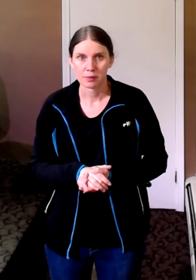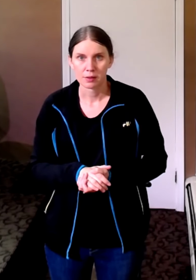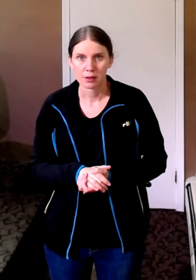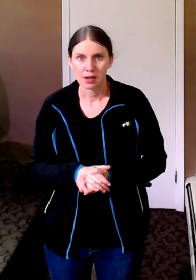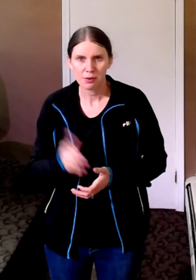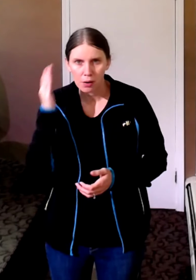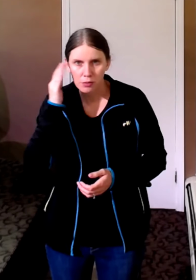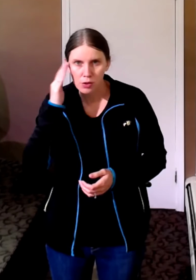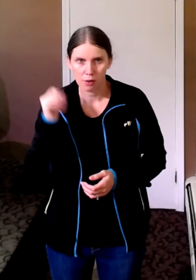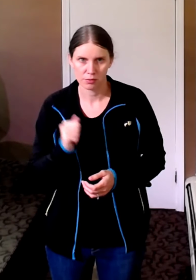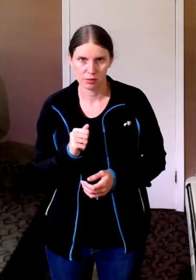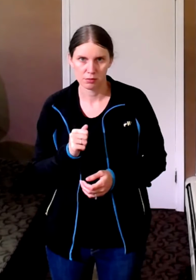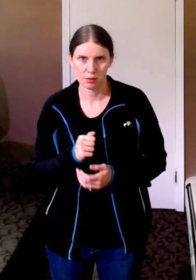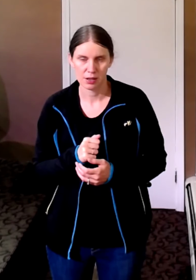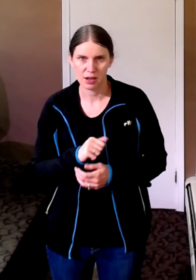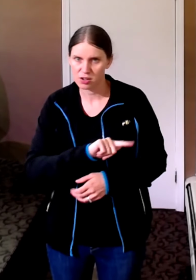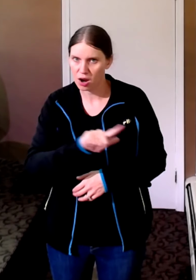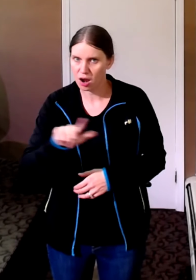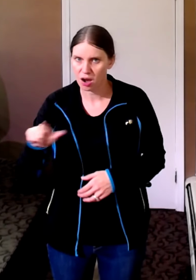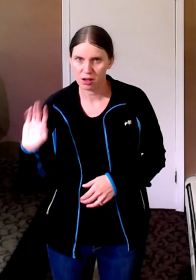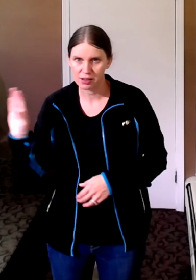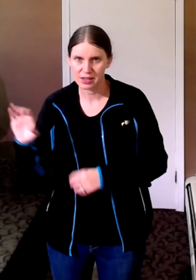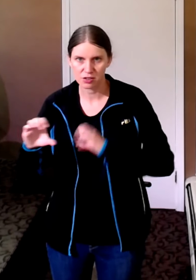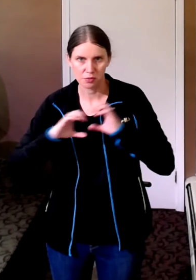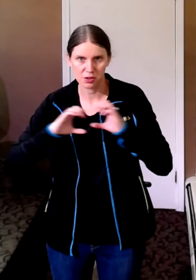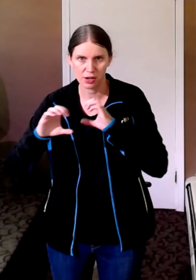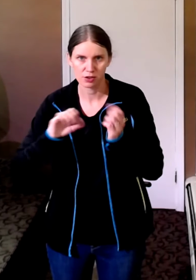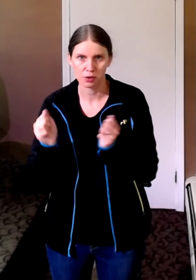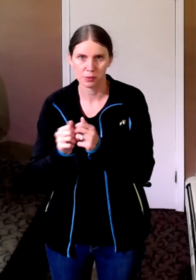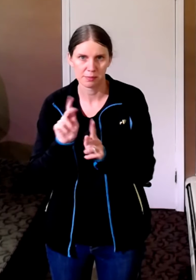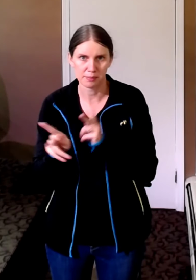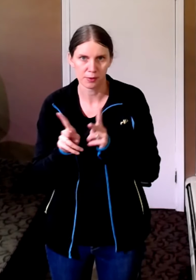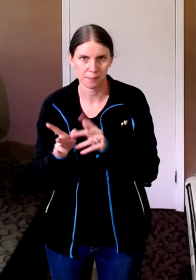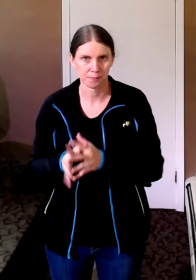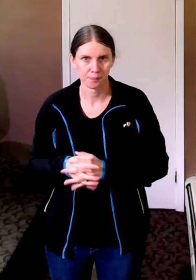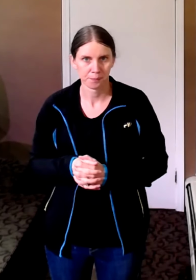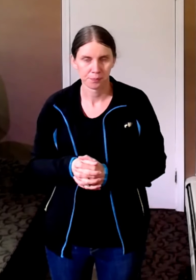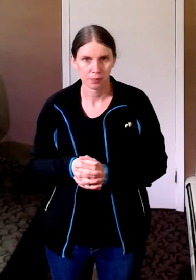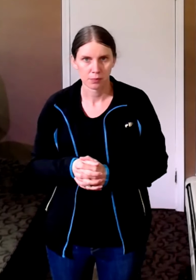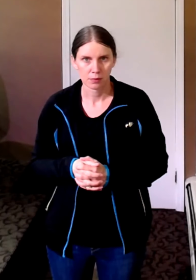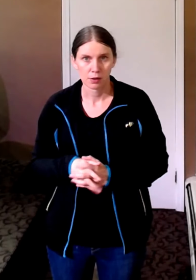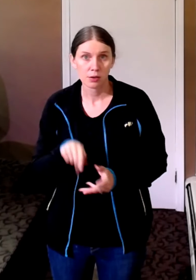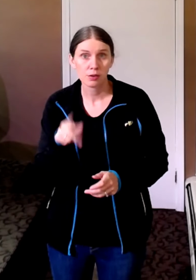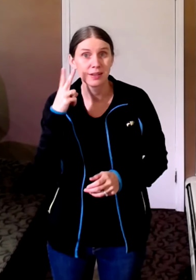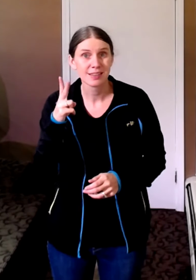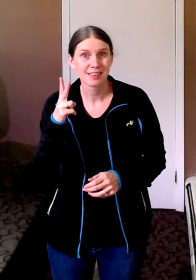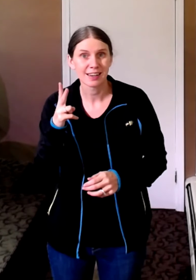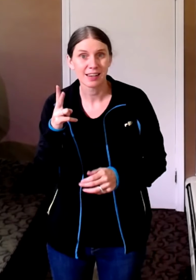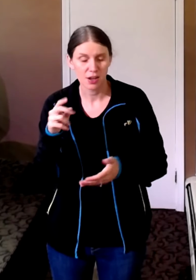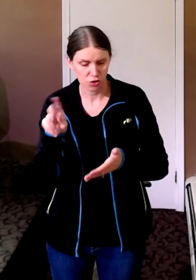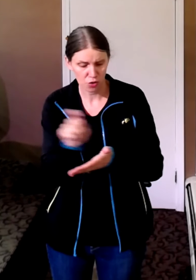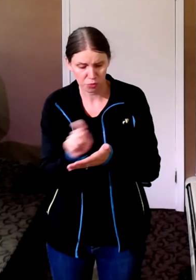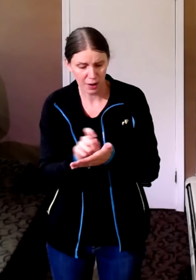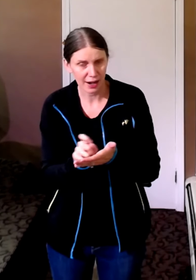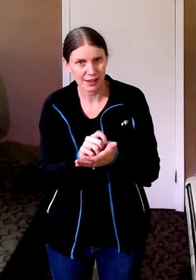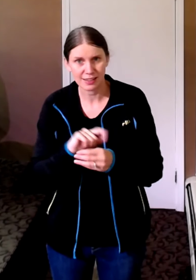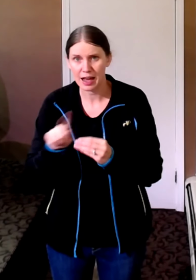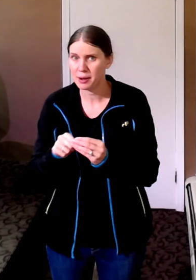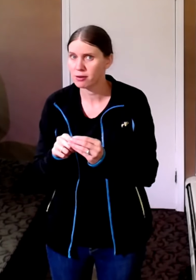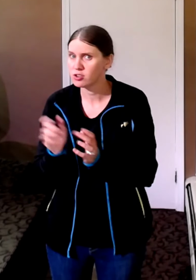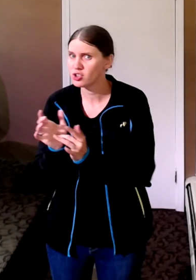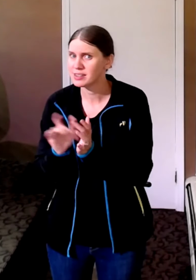was recognizable in all of His interactions with people. We have all these records of how